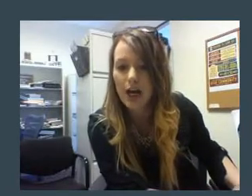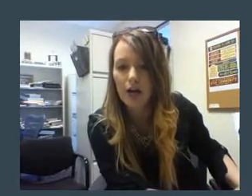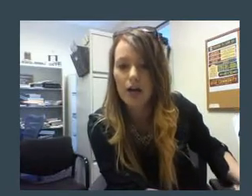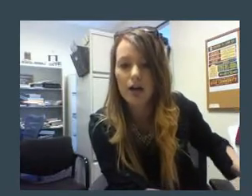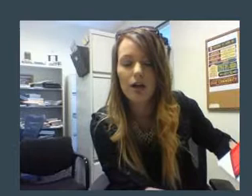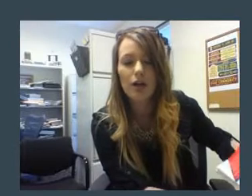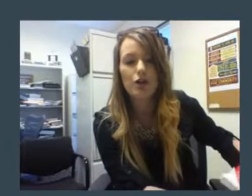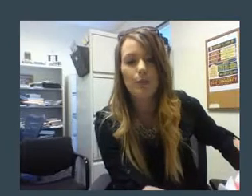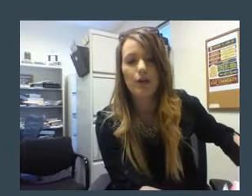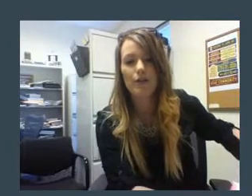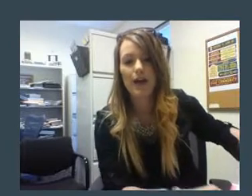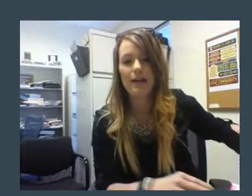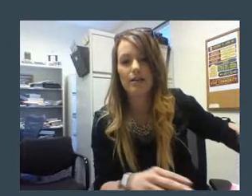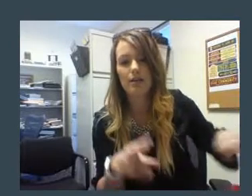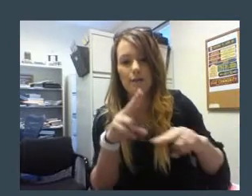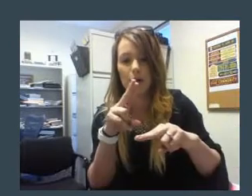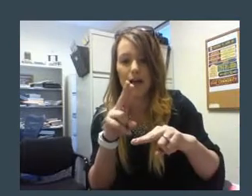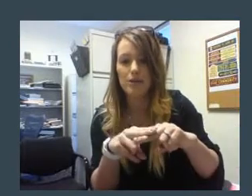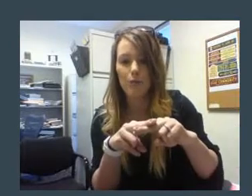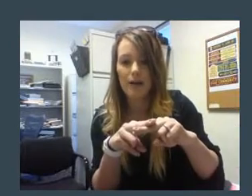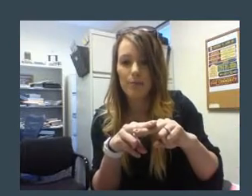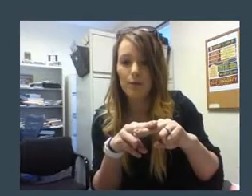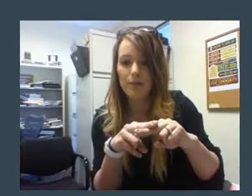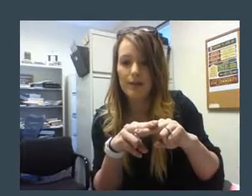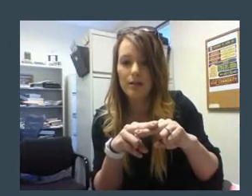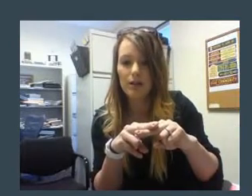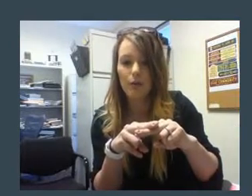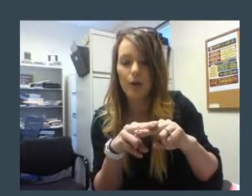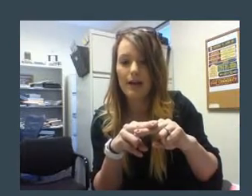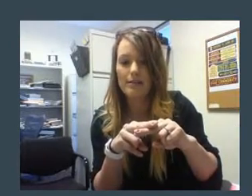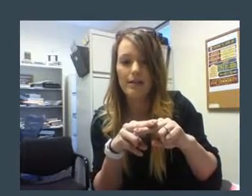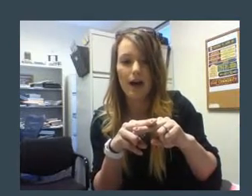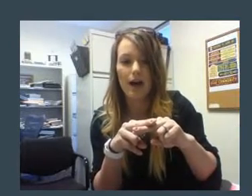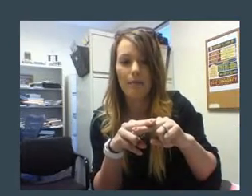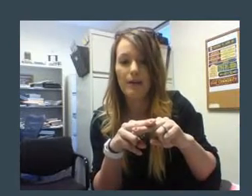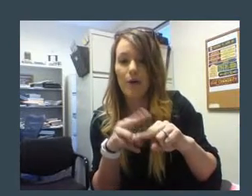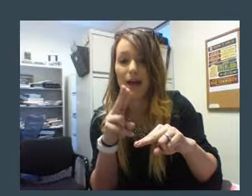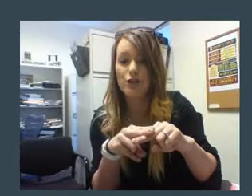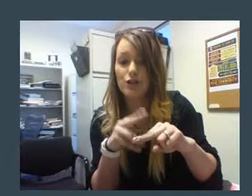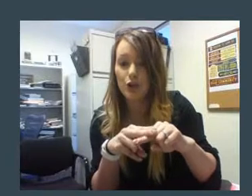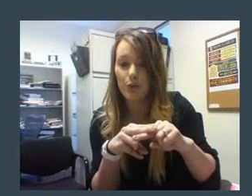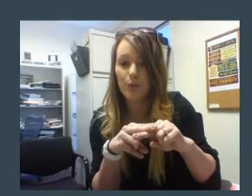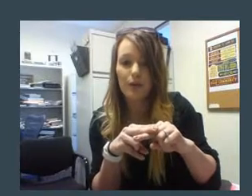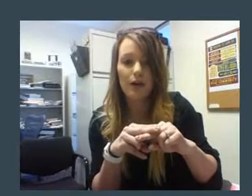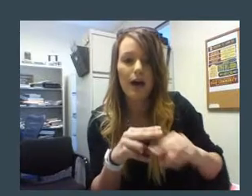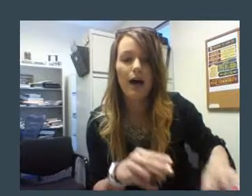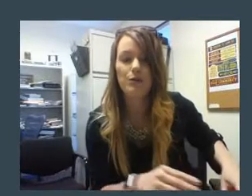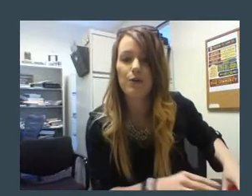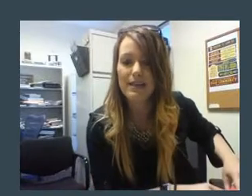chair. So, we learned that the verb has one movement, whereas the noun has two.